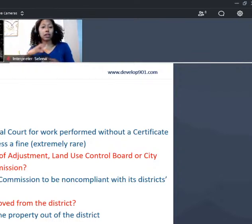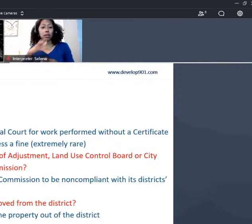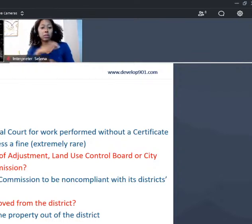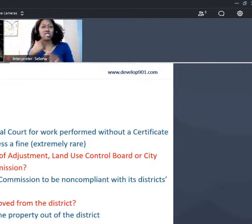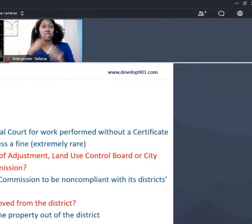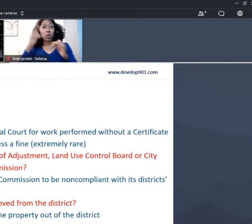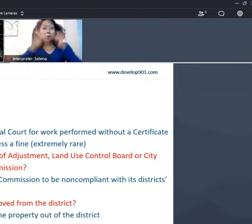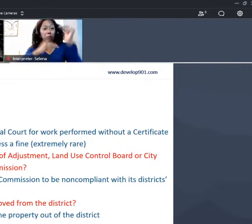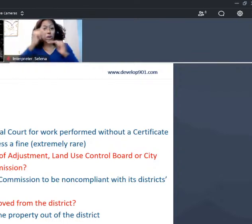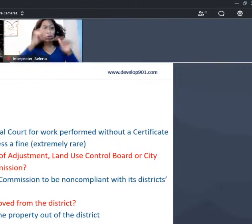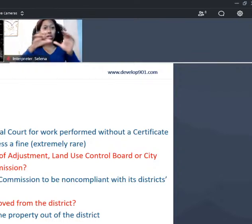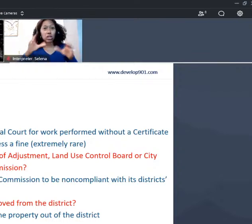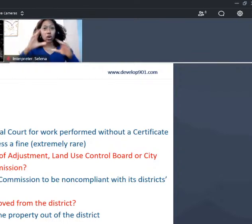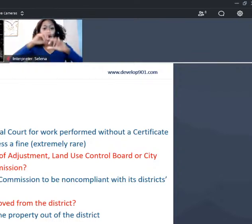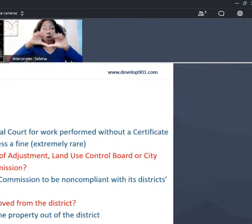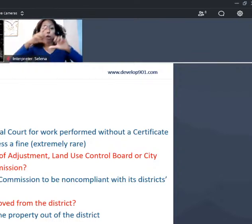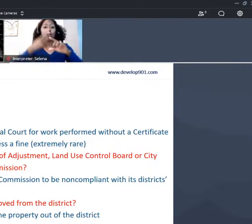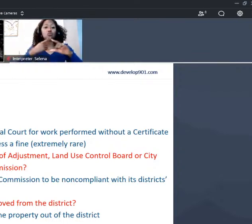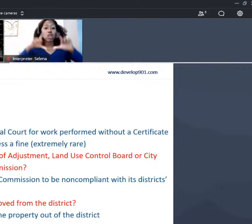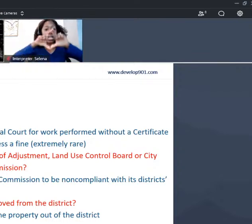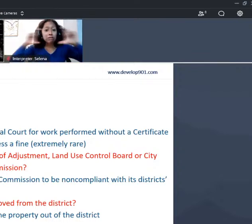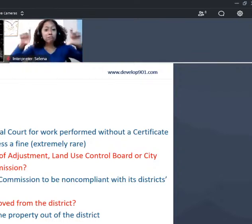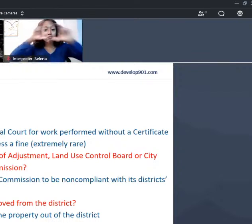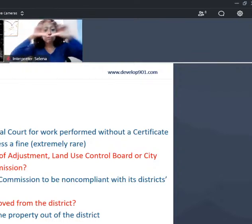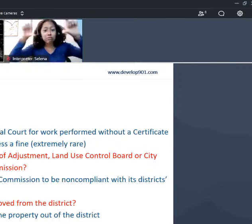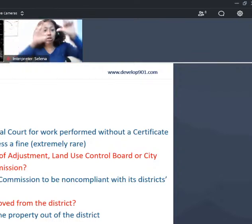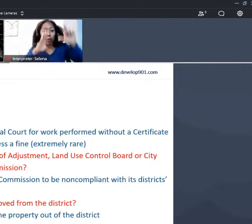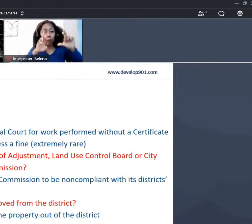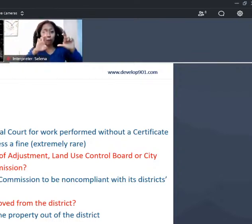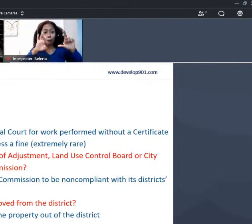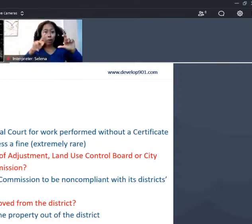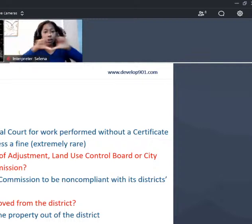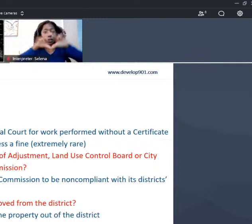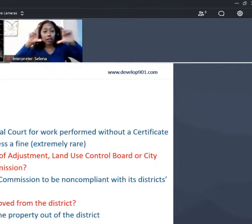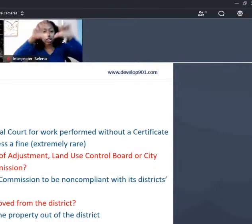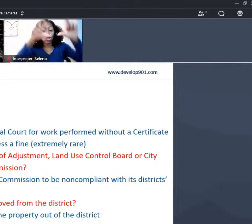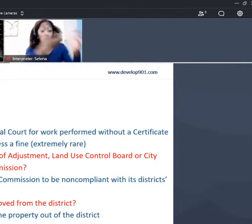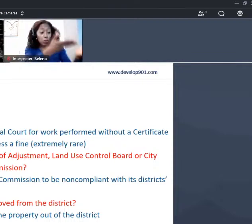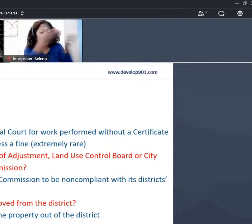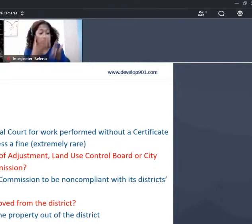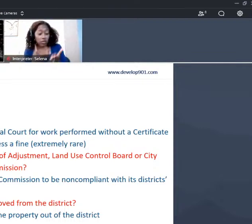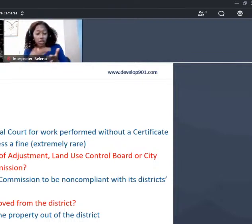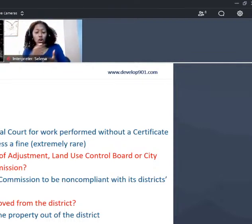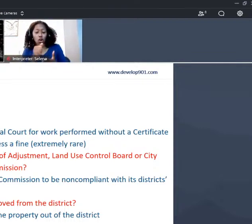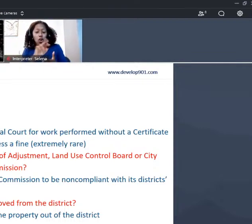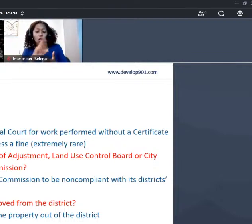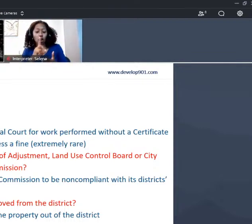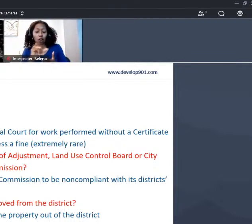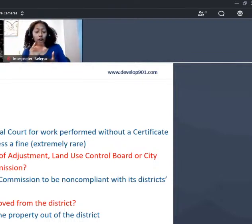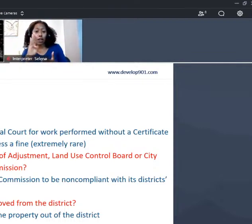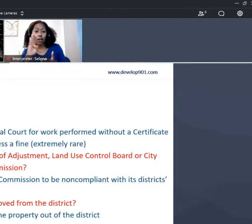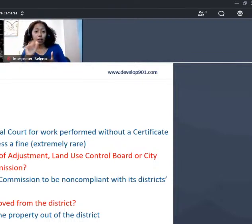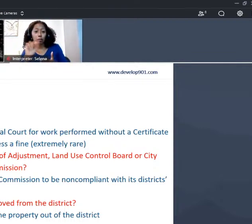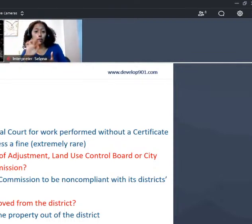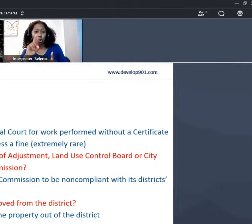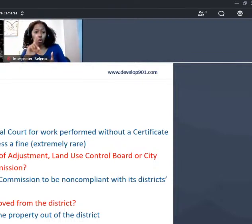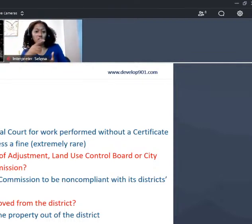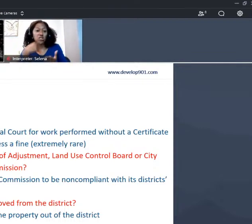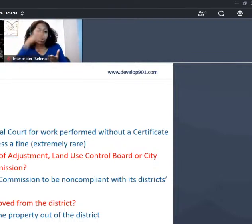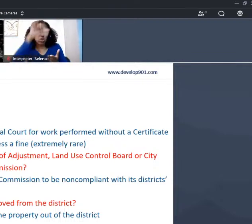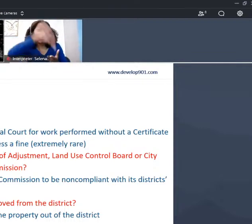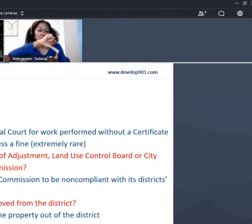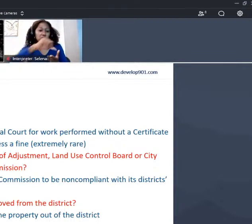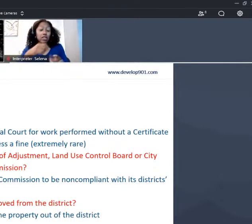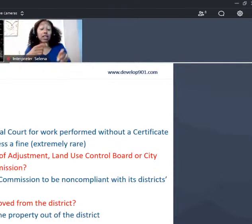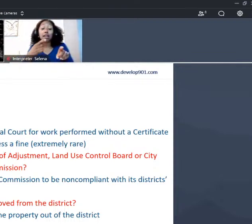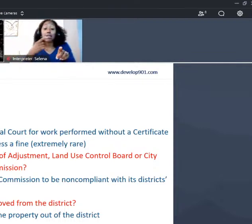brick. You have presented us hardy board. You're rejected. The Landmarks Commission isn't really rejecting the project. It